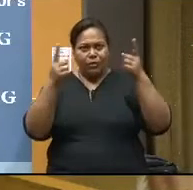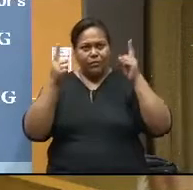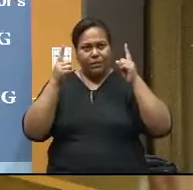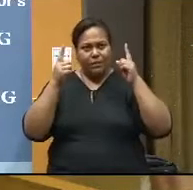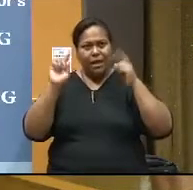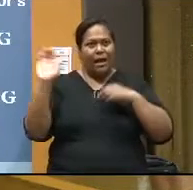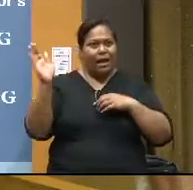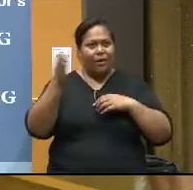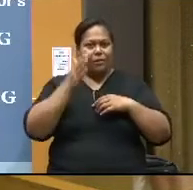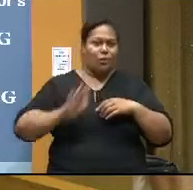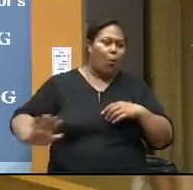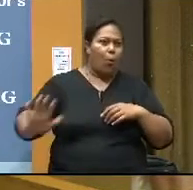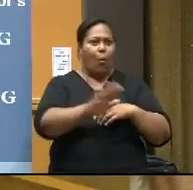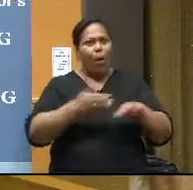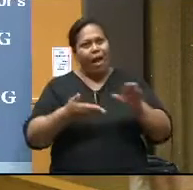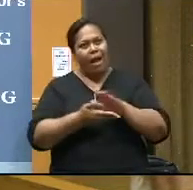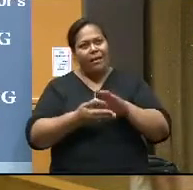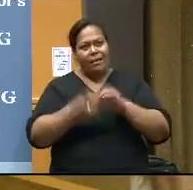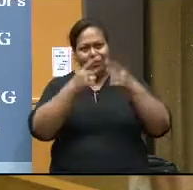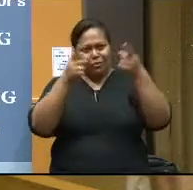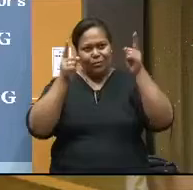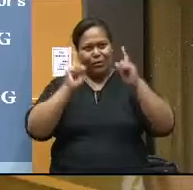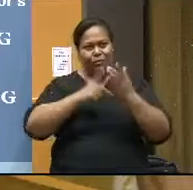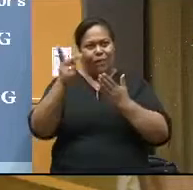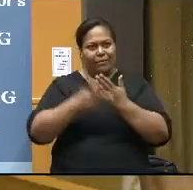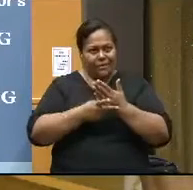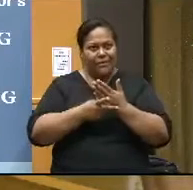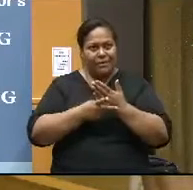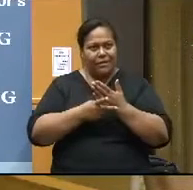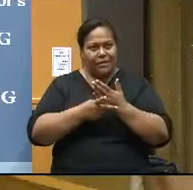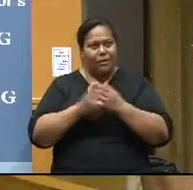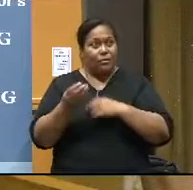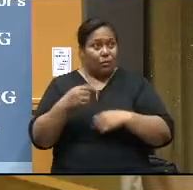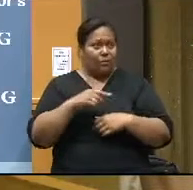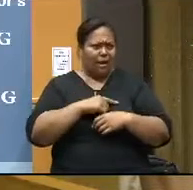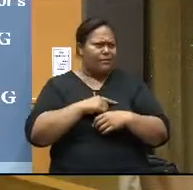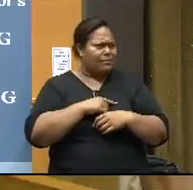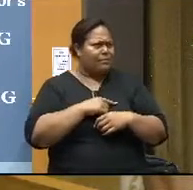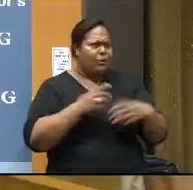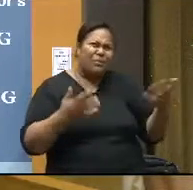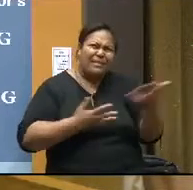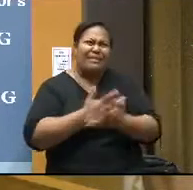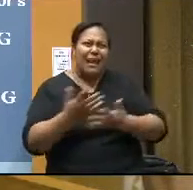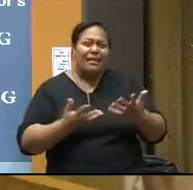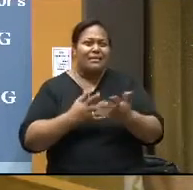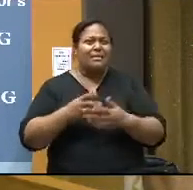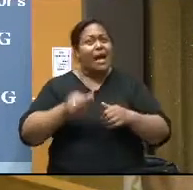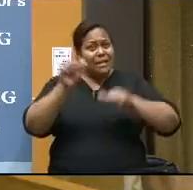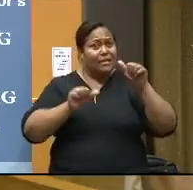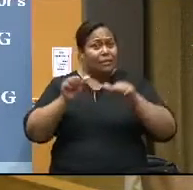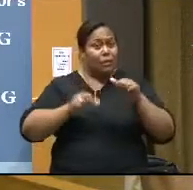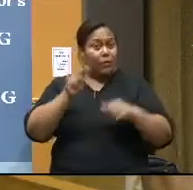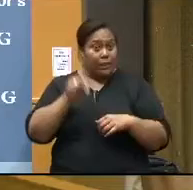all undergraduate programs. So as we discuss assessment, we need to make sure